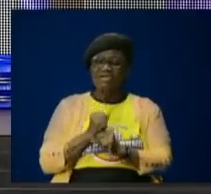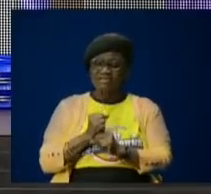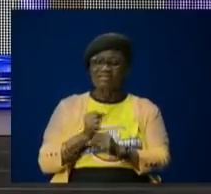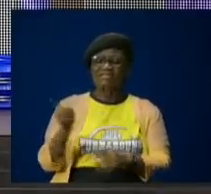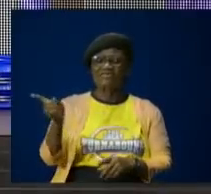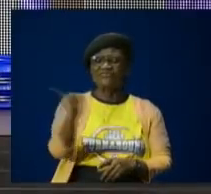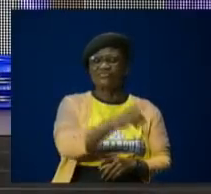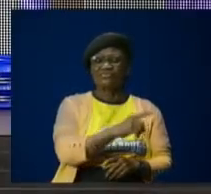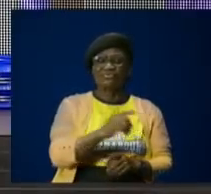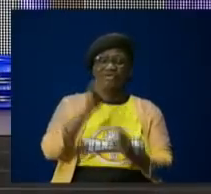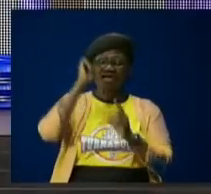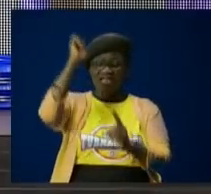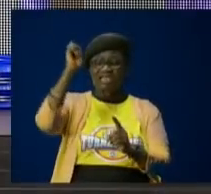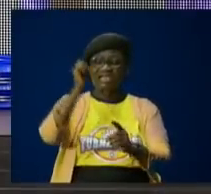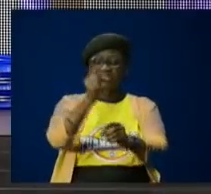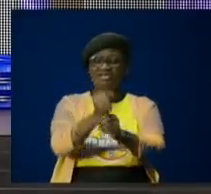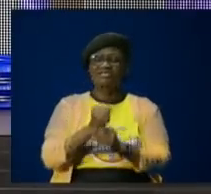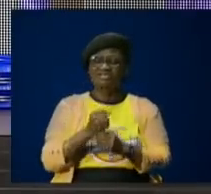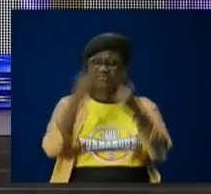He receives sinners,